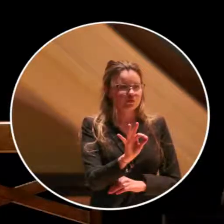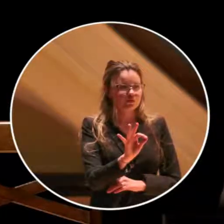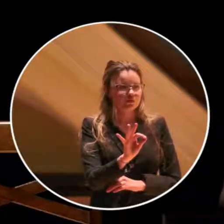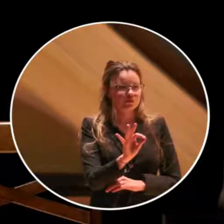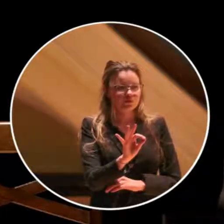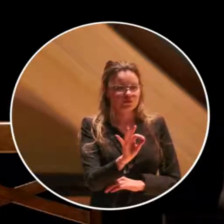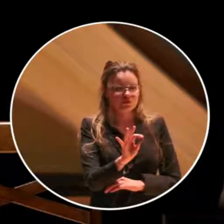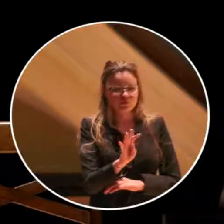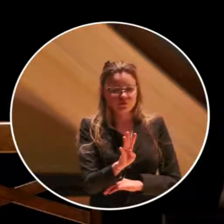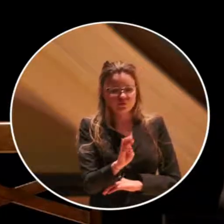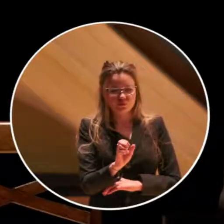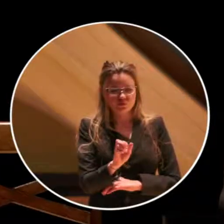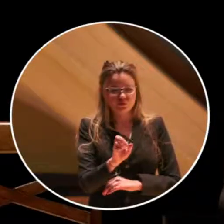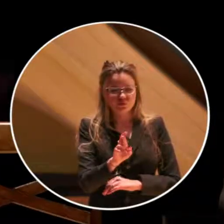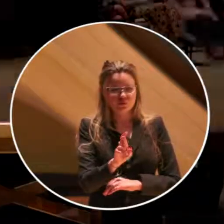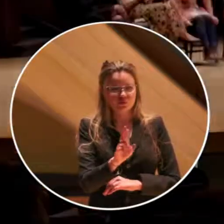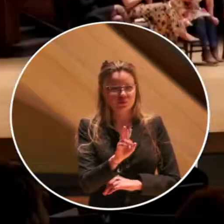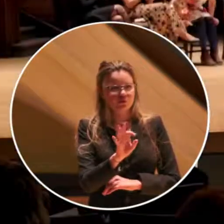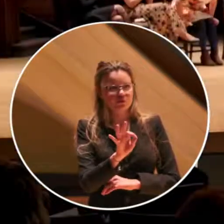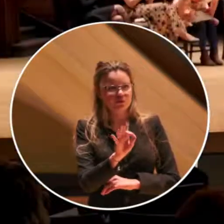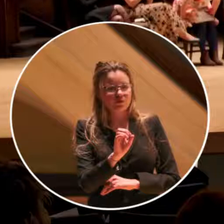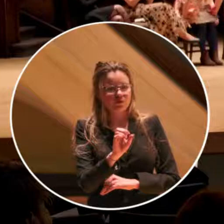welcome Kristen French.